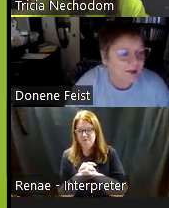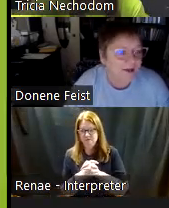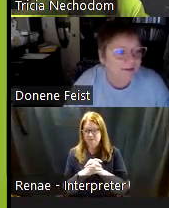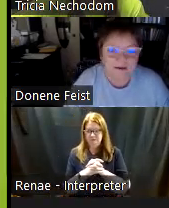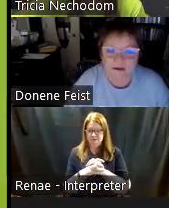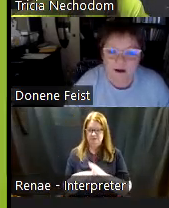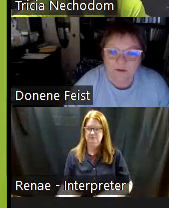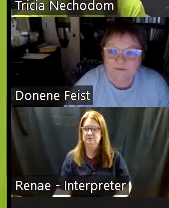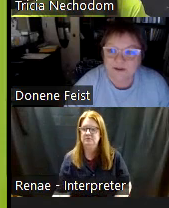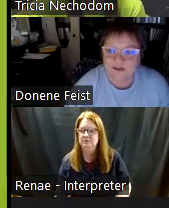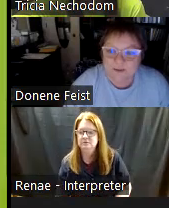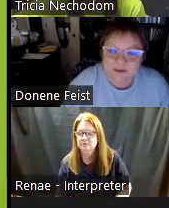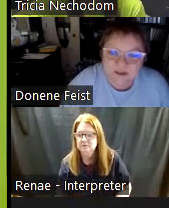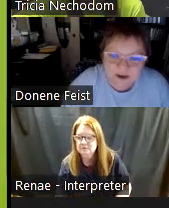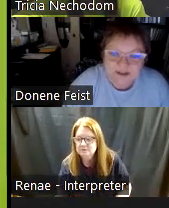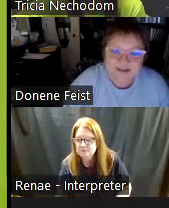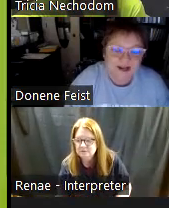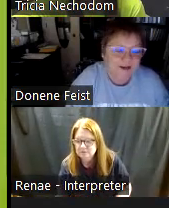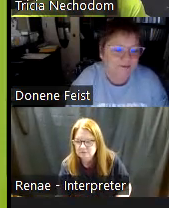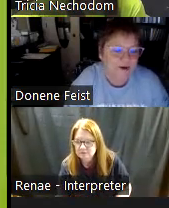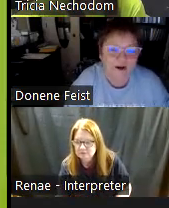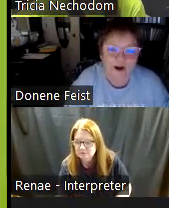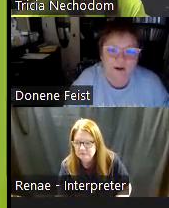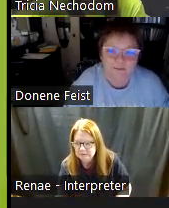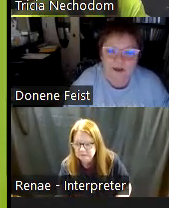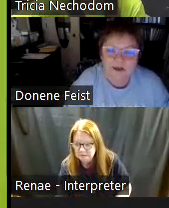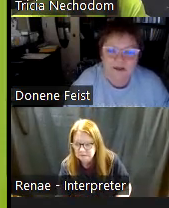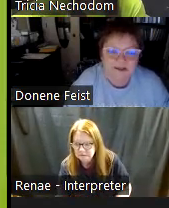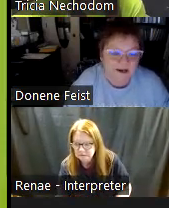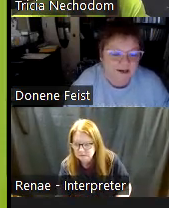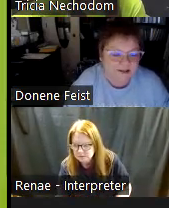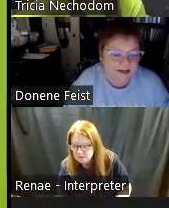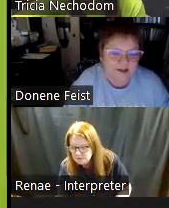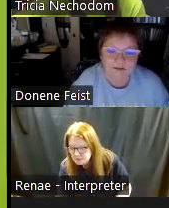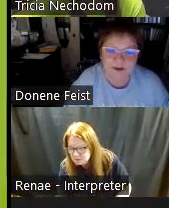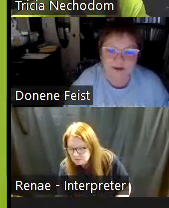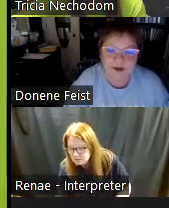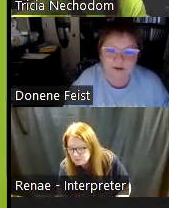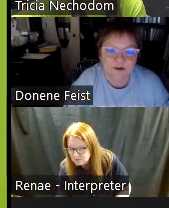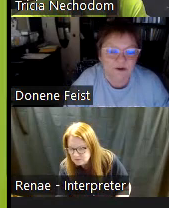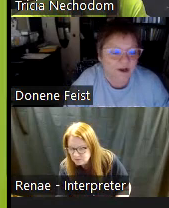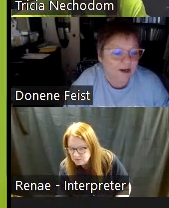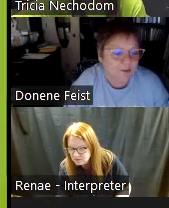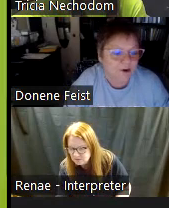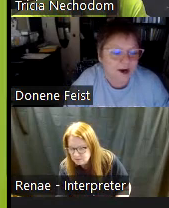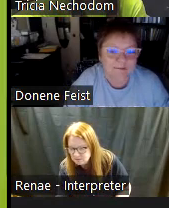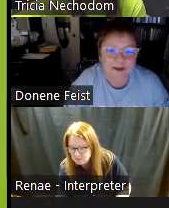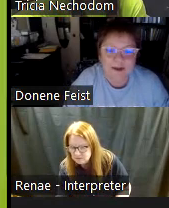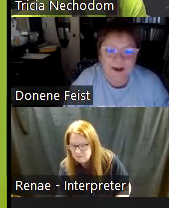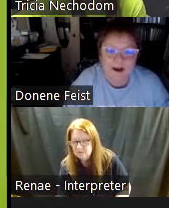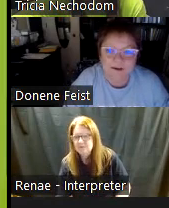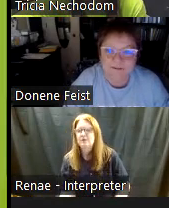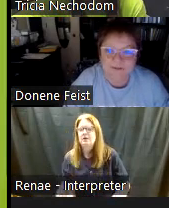Great. I'm glad that folks are able to join us tonight for the second session with the North Dakota EHDI